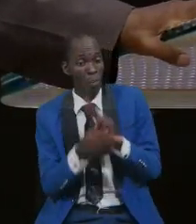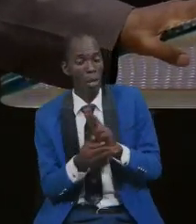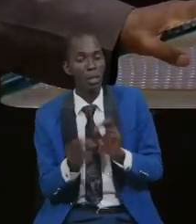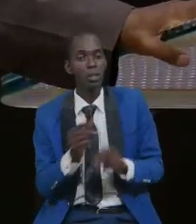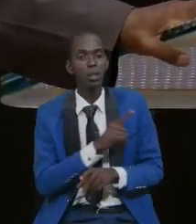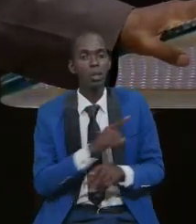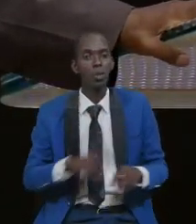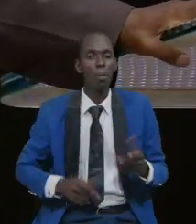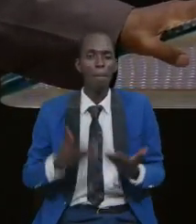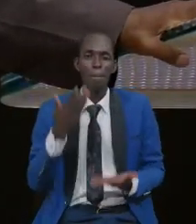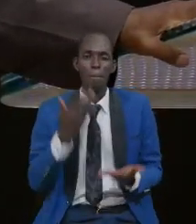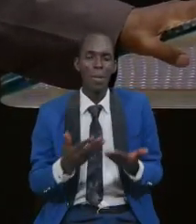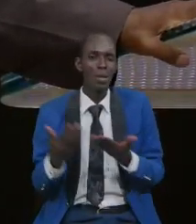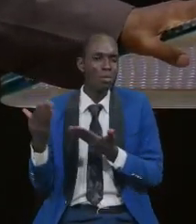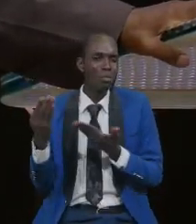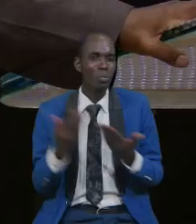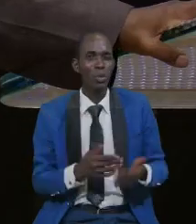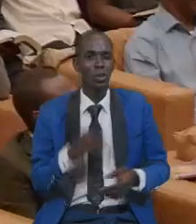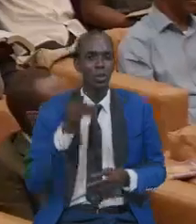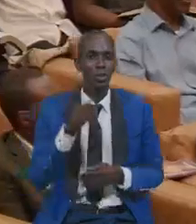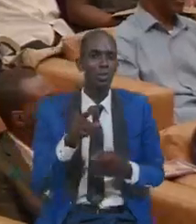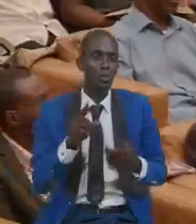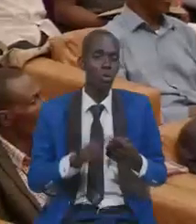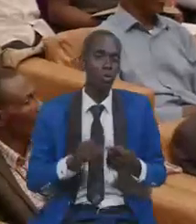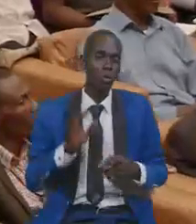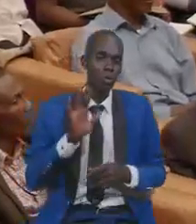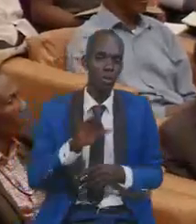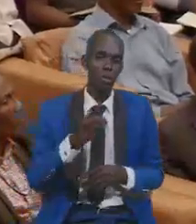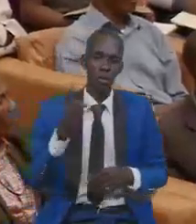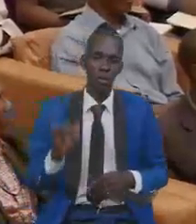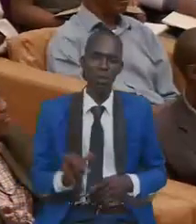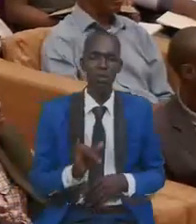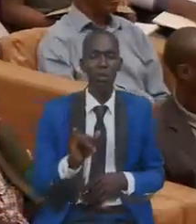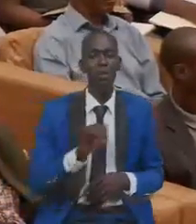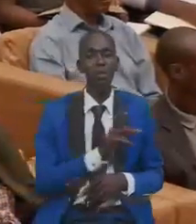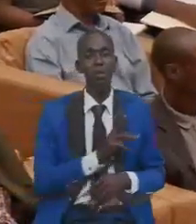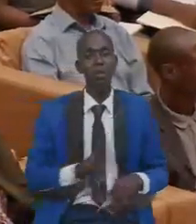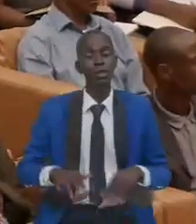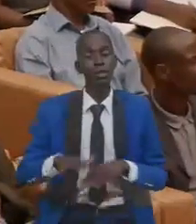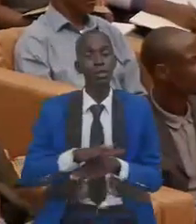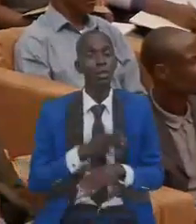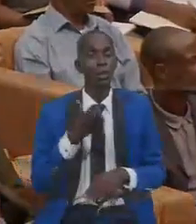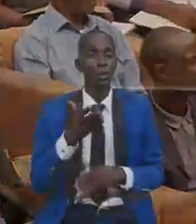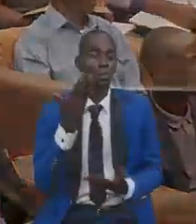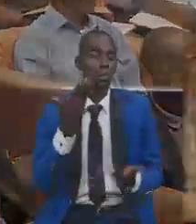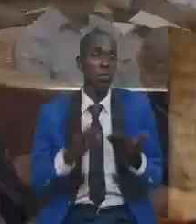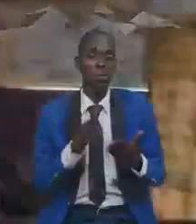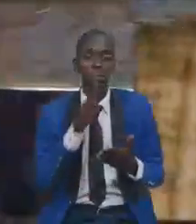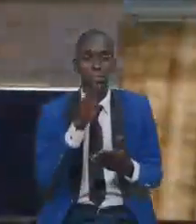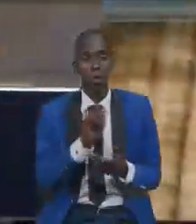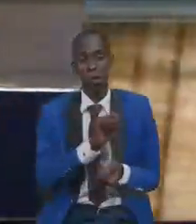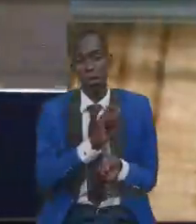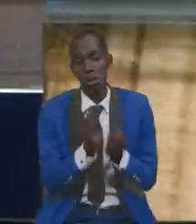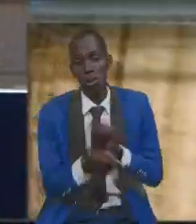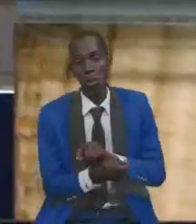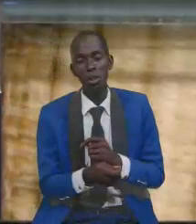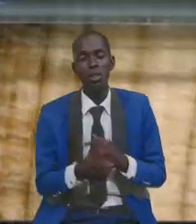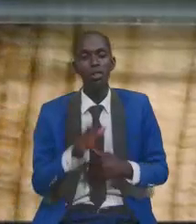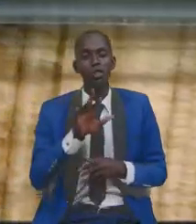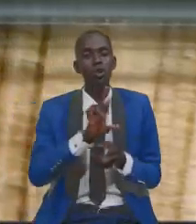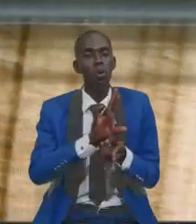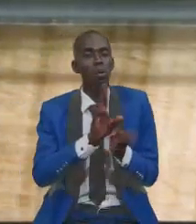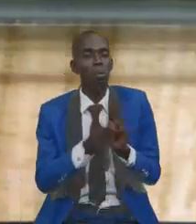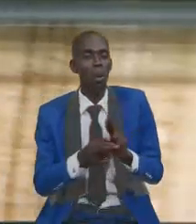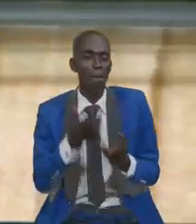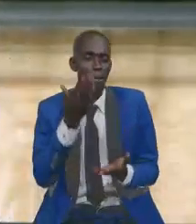into his everlasting kingdom, and there might be a change, there might be a transformation. Your repentance might